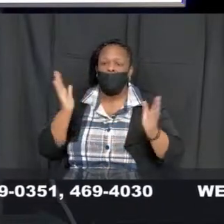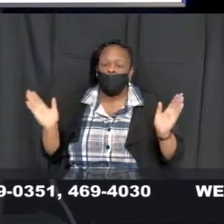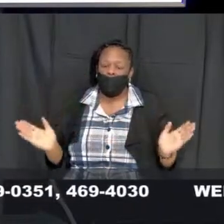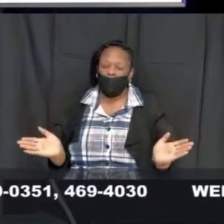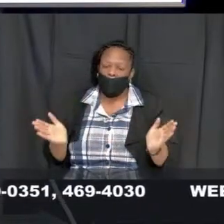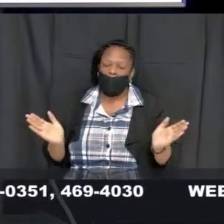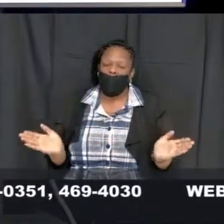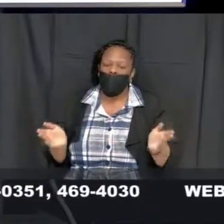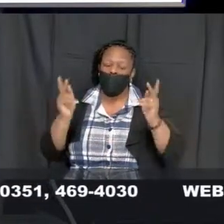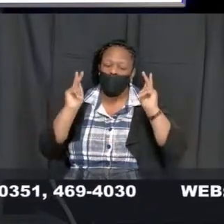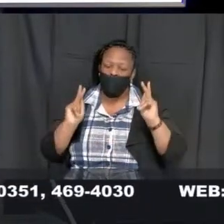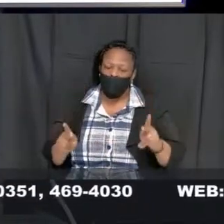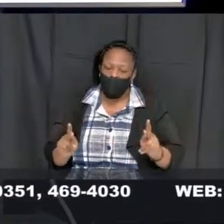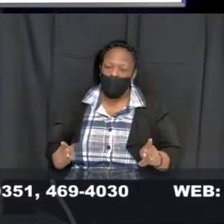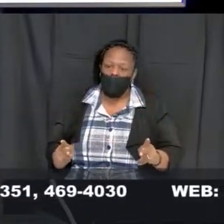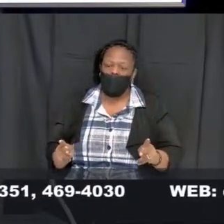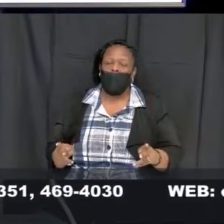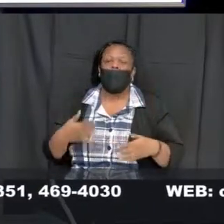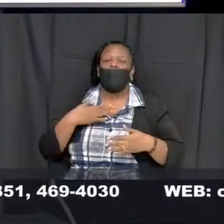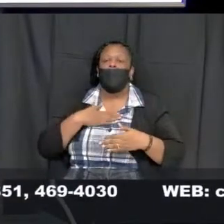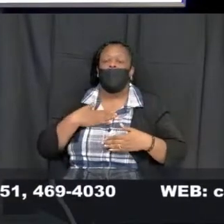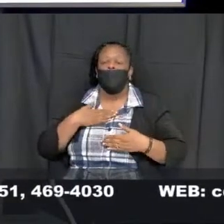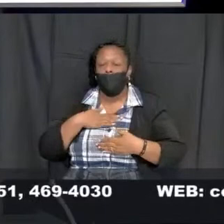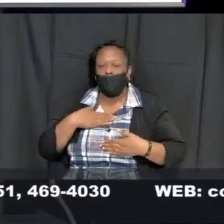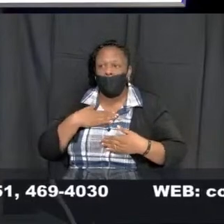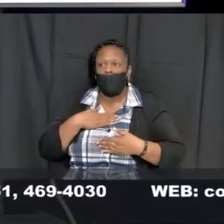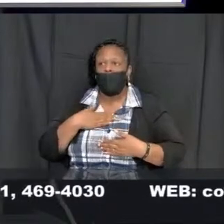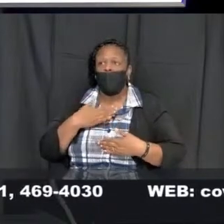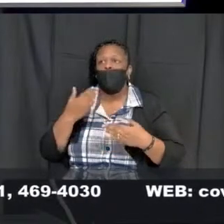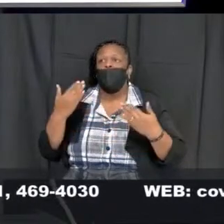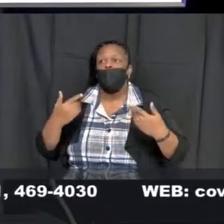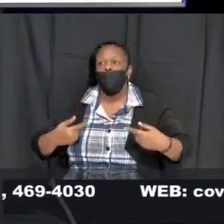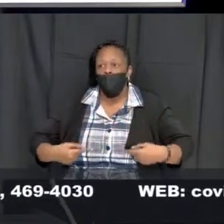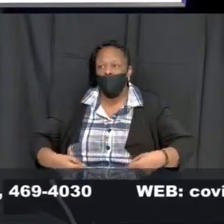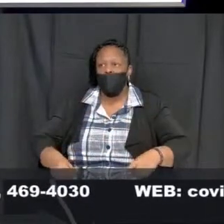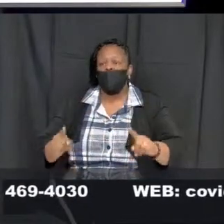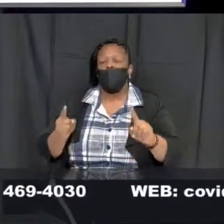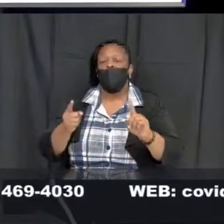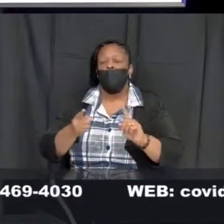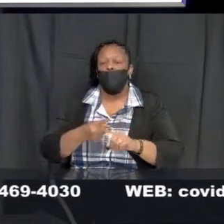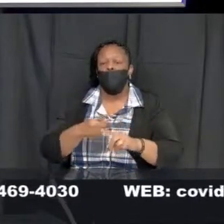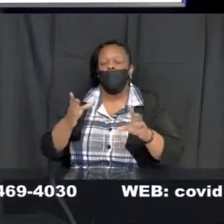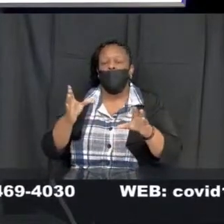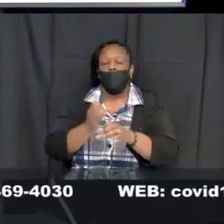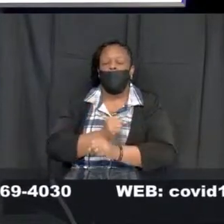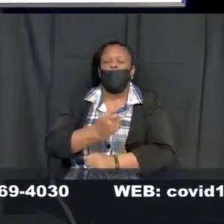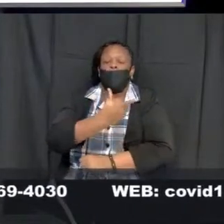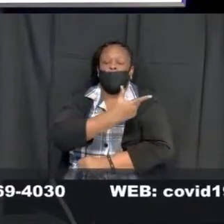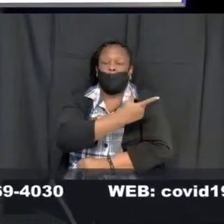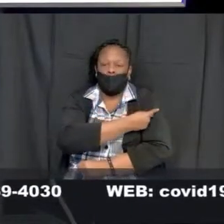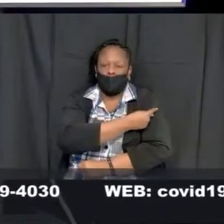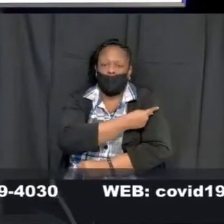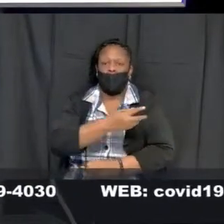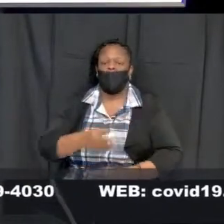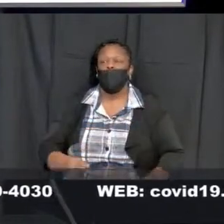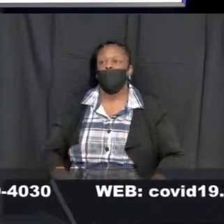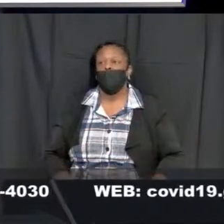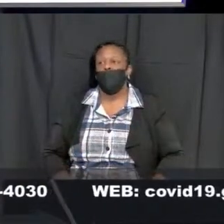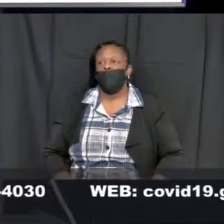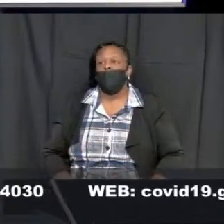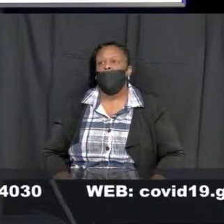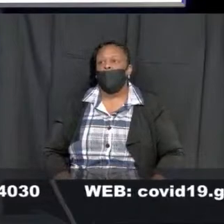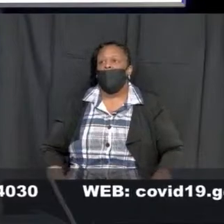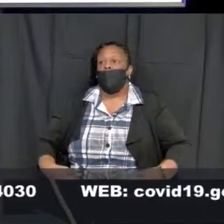you. I'm making this personal appeal. We see the business sector is coming on board. We have reached out to